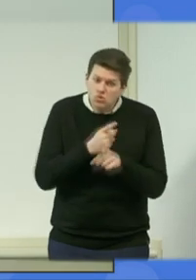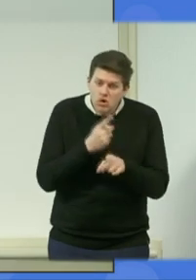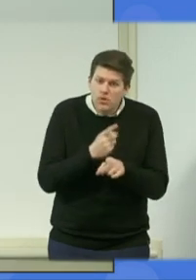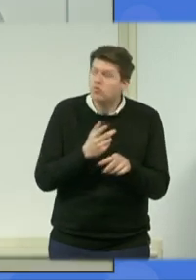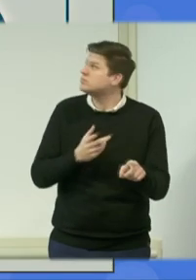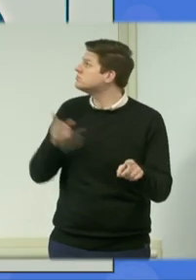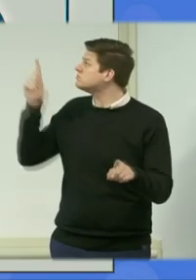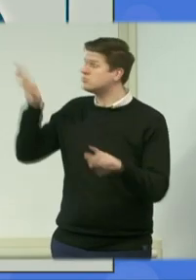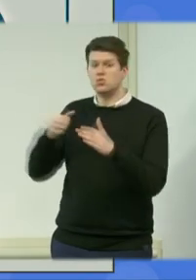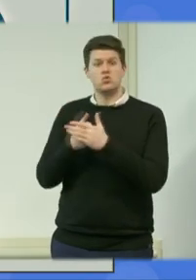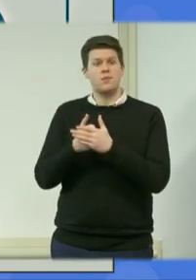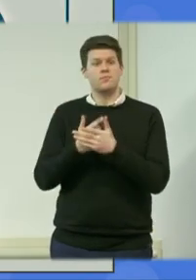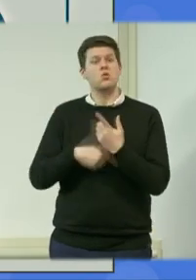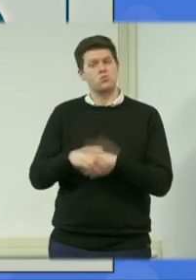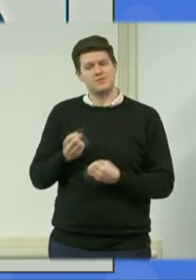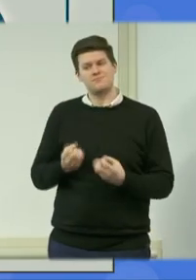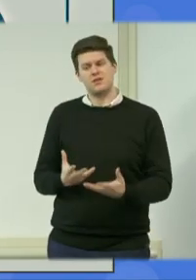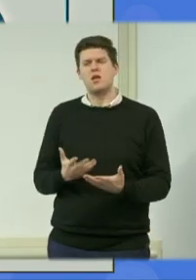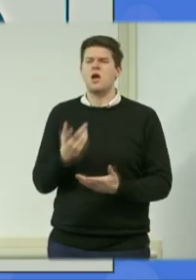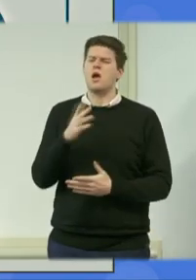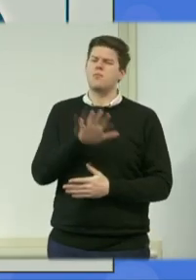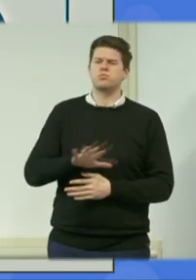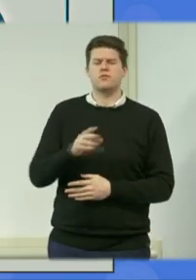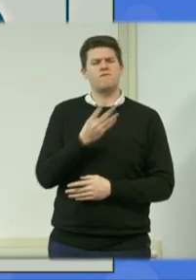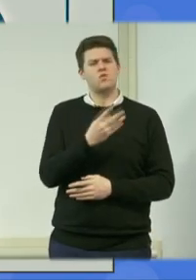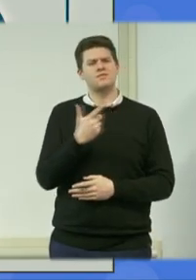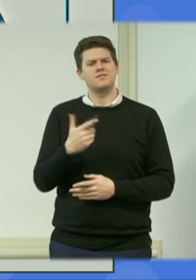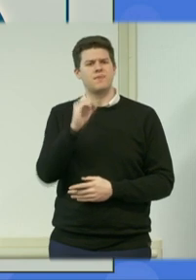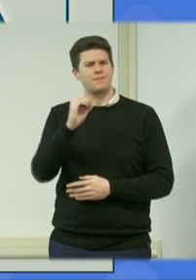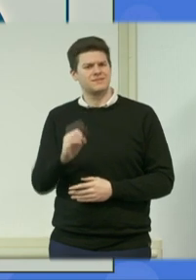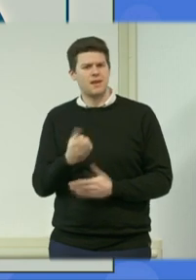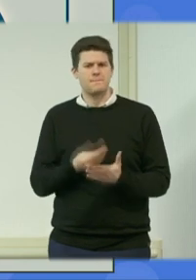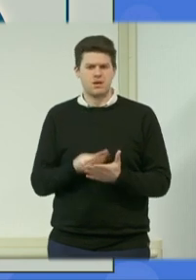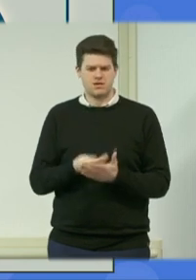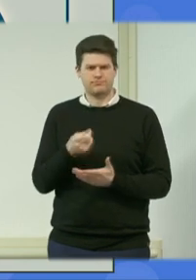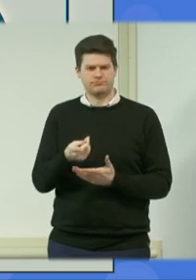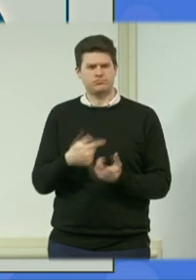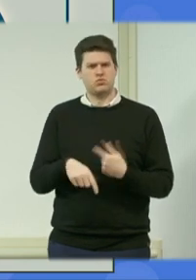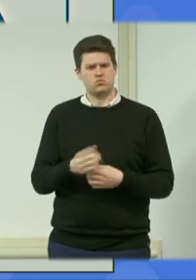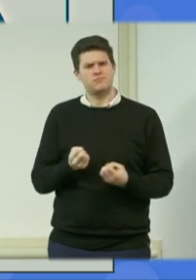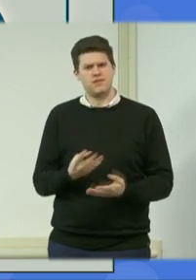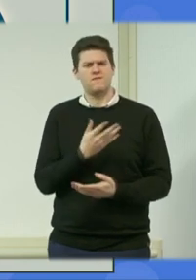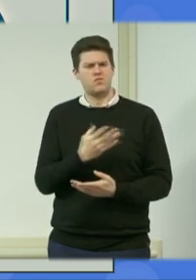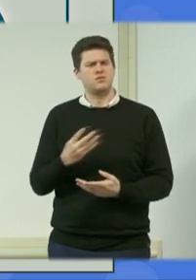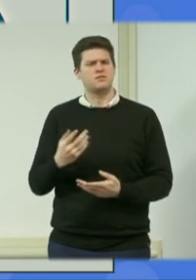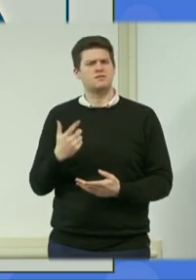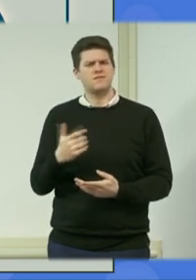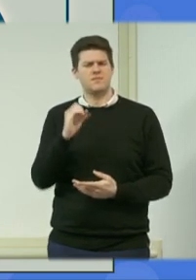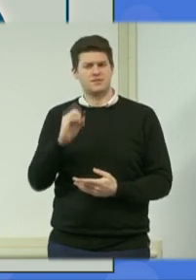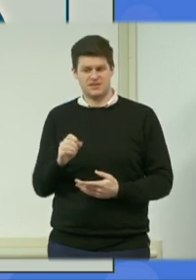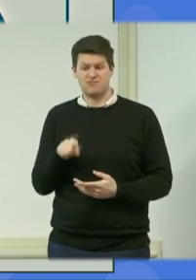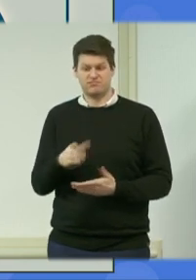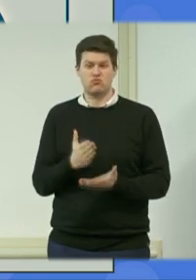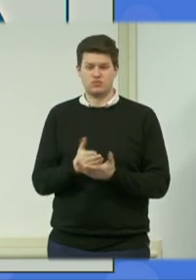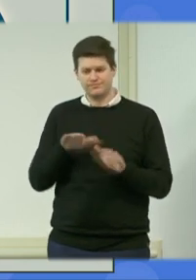top one there. So currently we're spending about 47%, so nearly half at the moment, of that £30 billion goes on the NHS. It says health